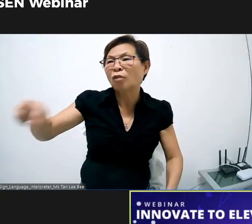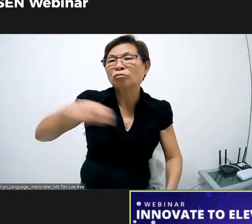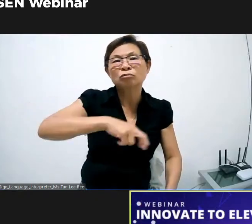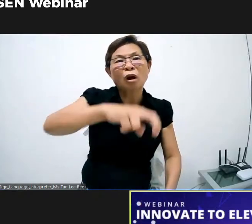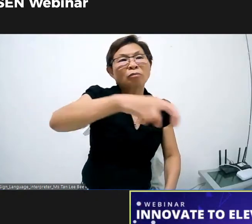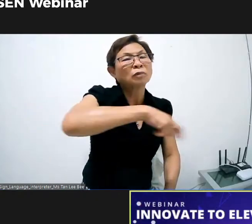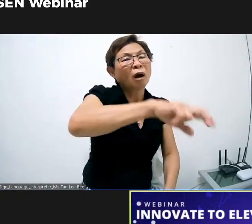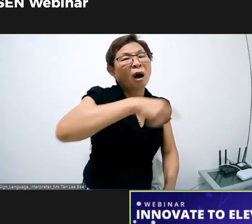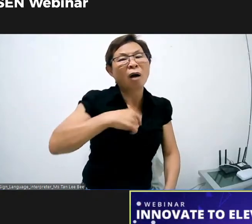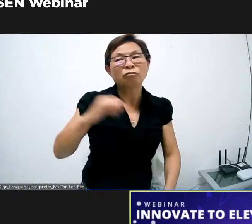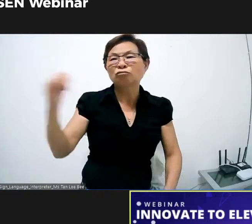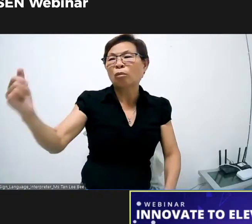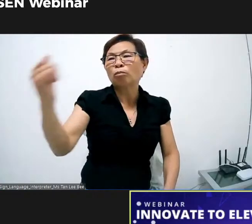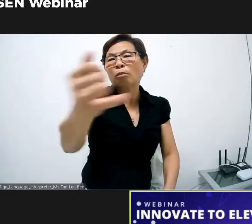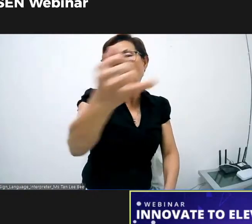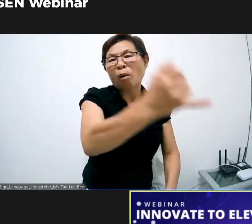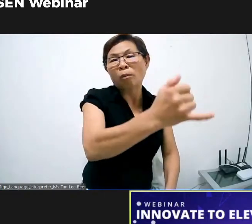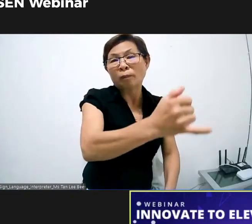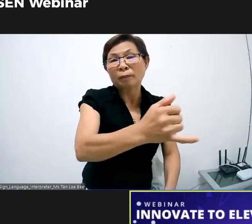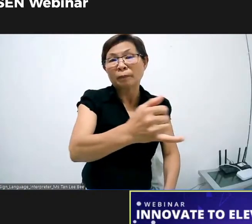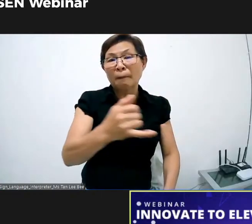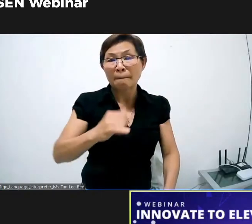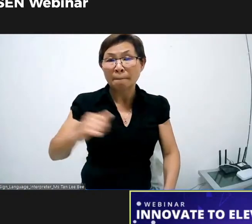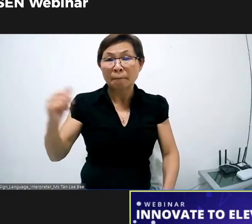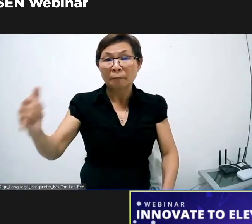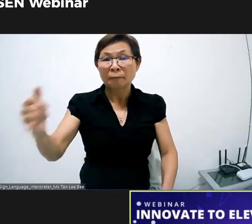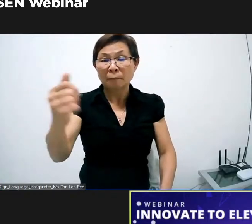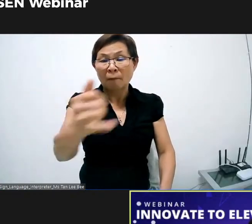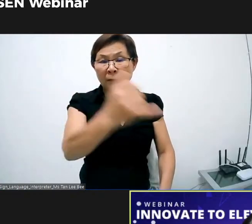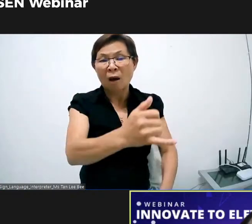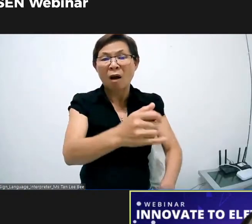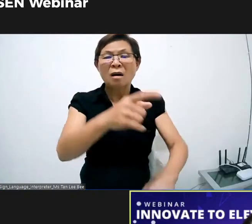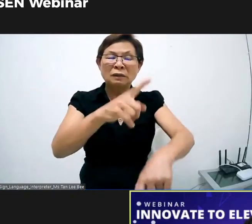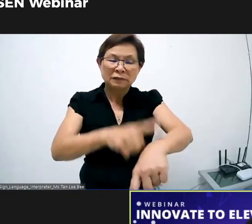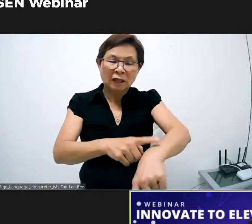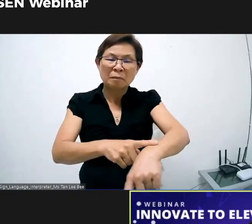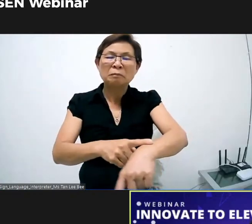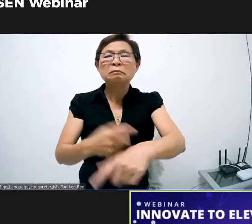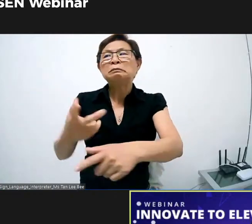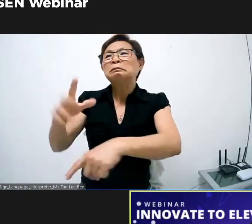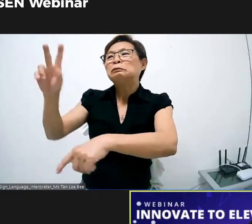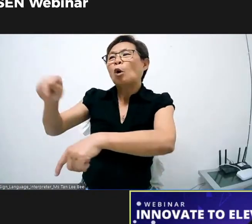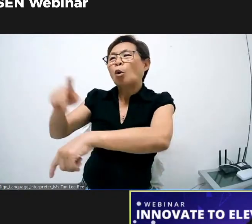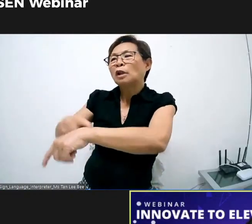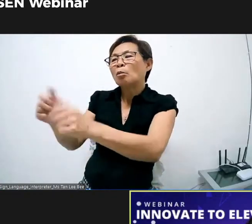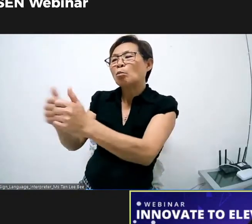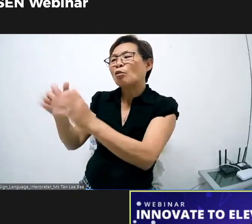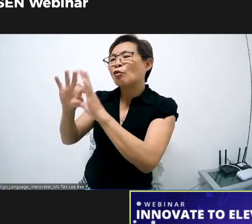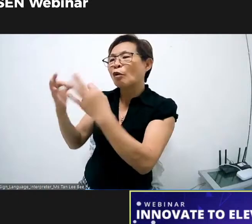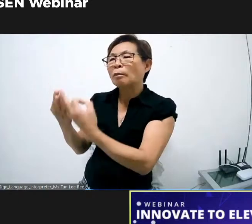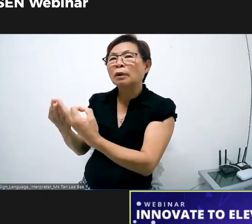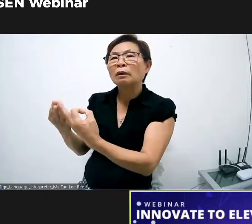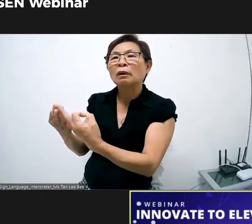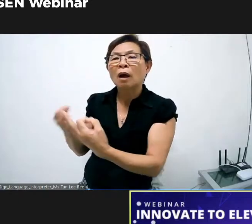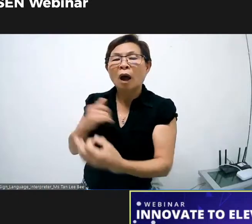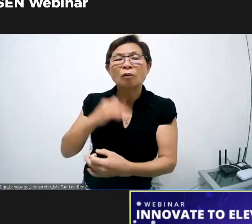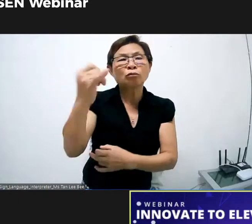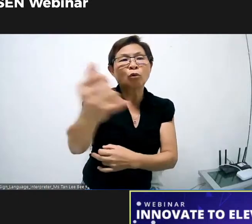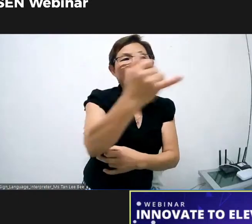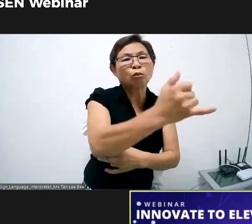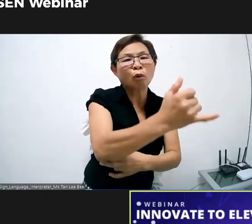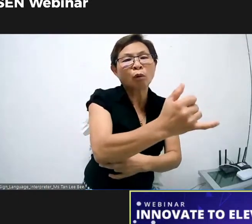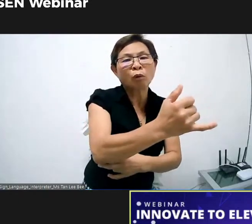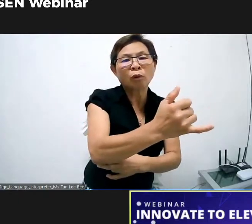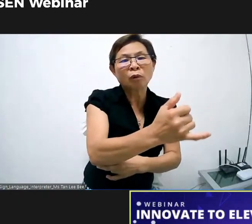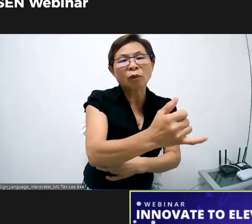somewhere. We have to cut our time with our family, and that sometimes will return back to